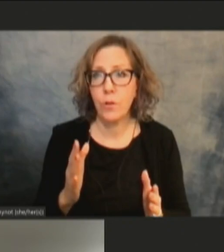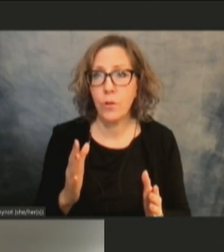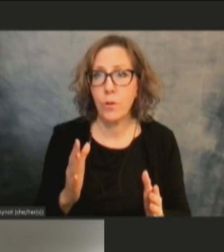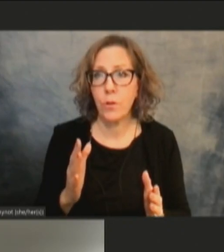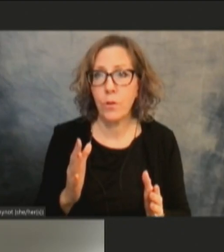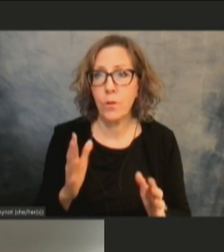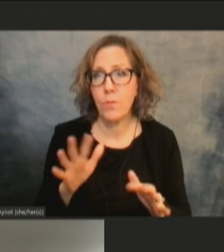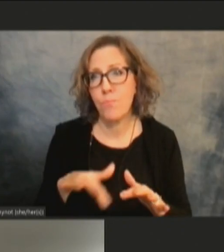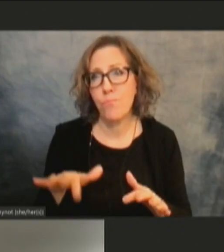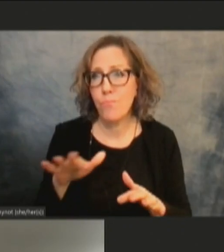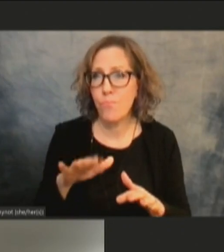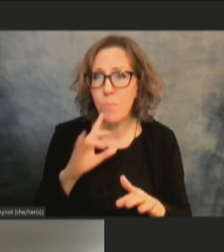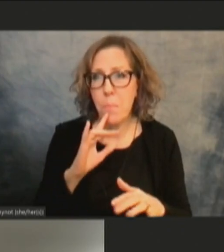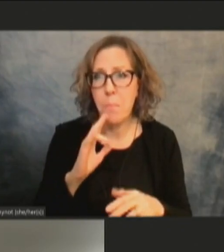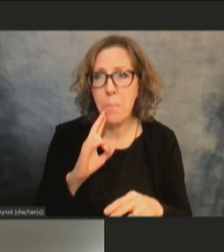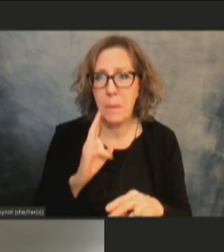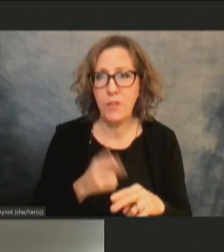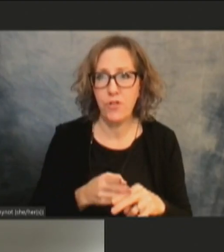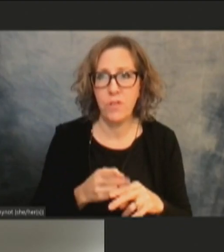pretty much covered